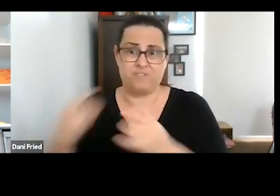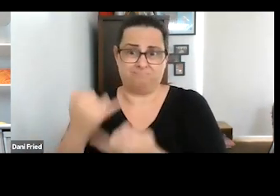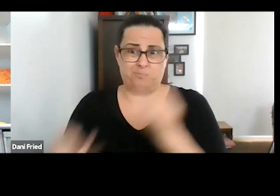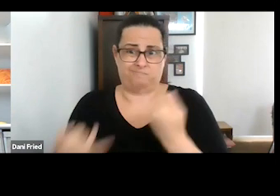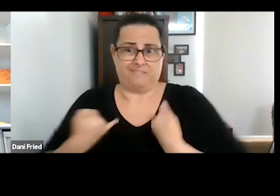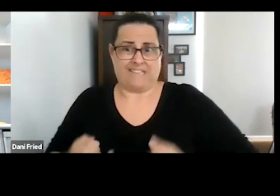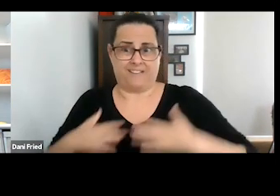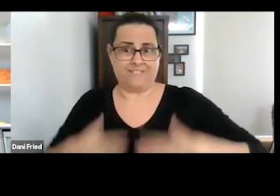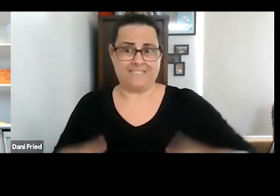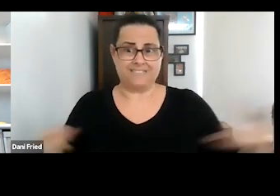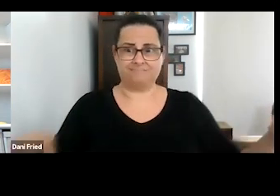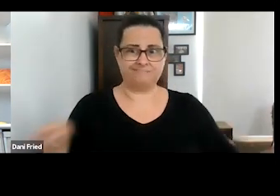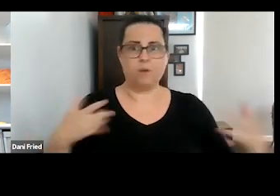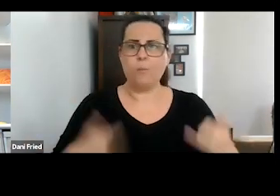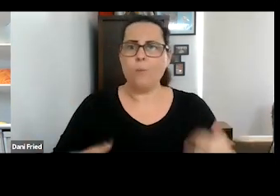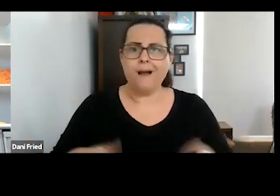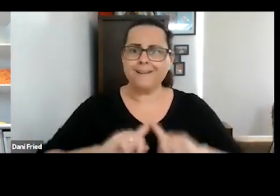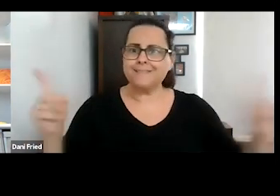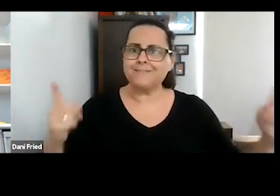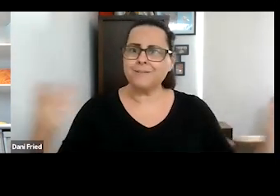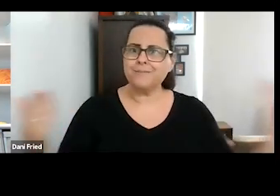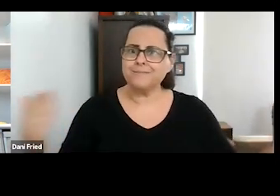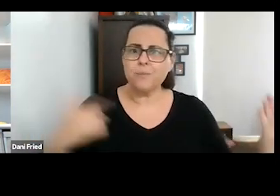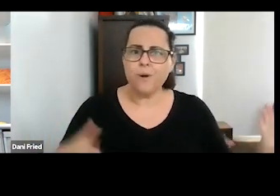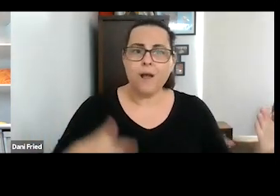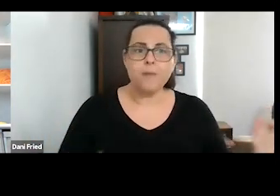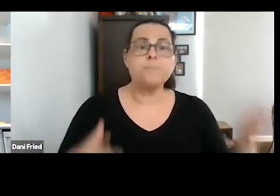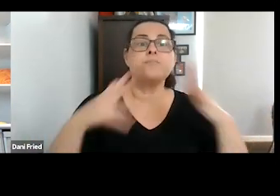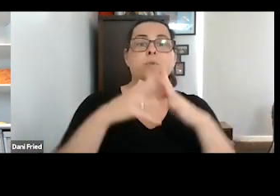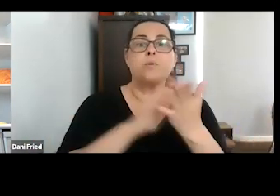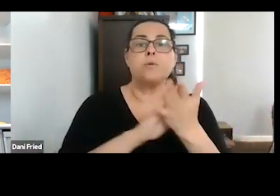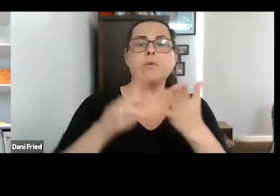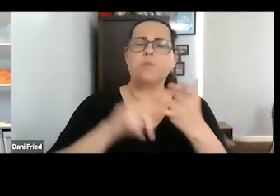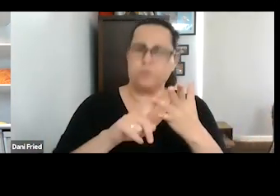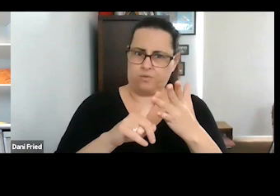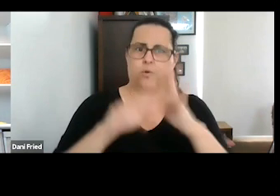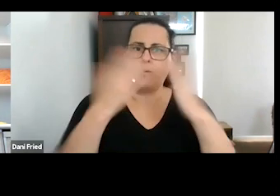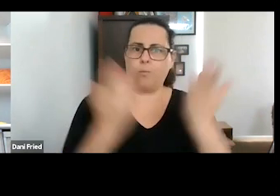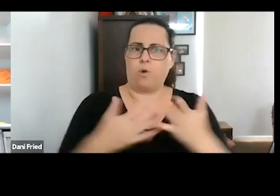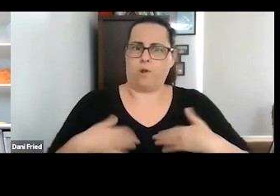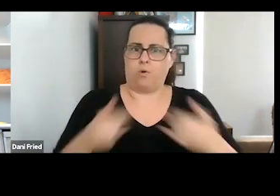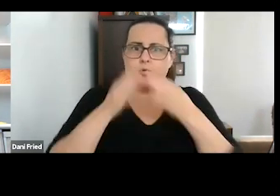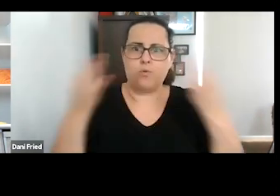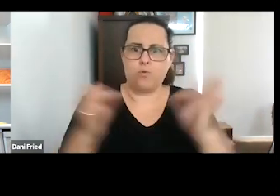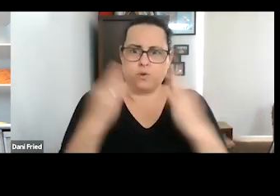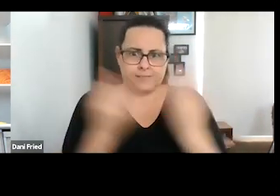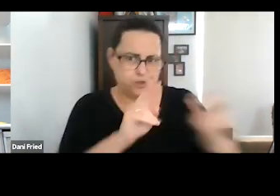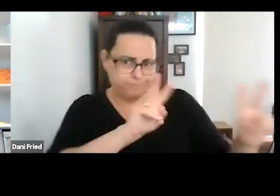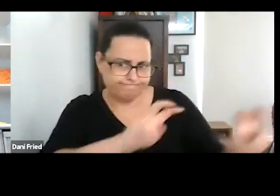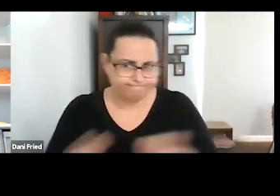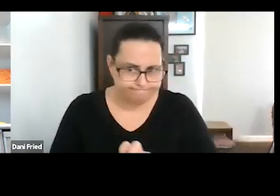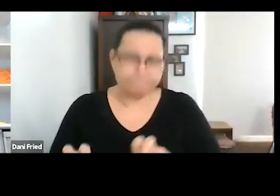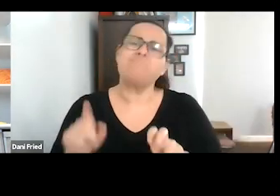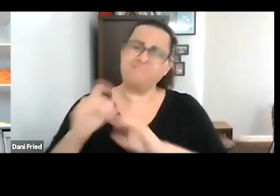causing this? Well, the World Health Organization has been, amongst others, has been looking at this because it's an